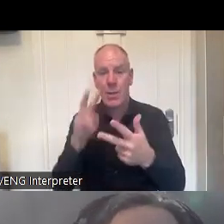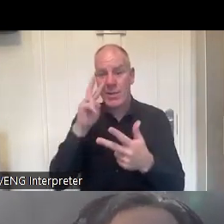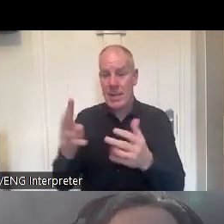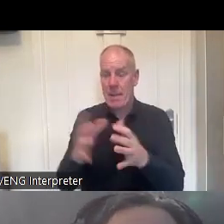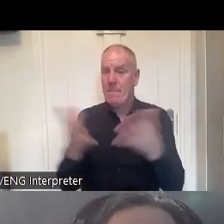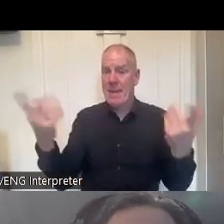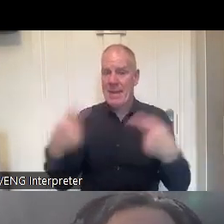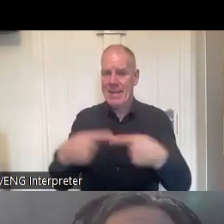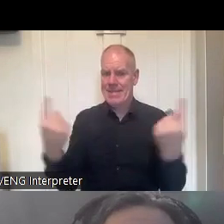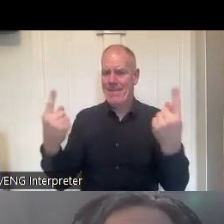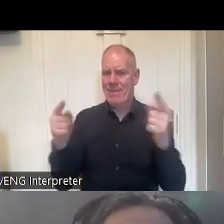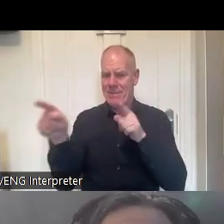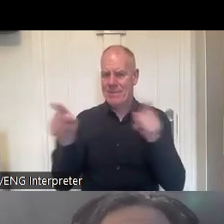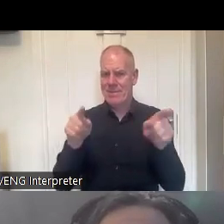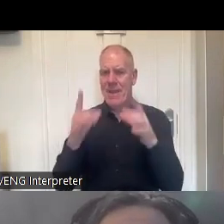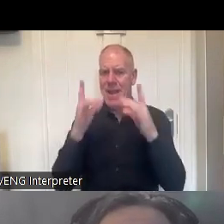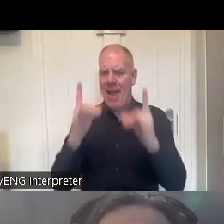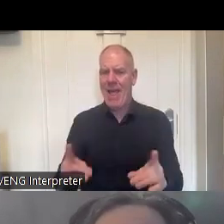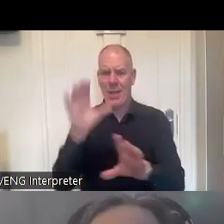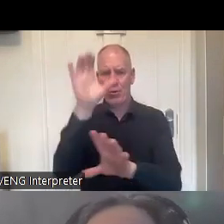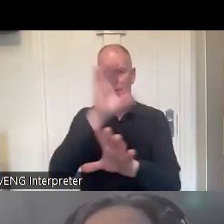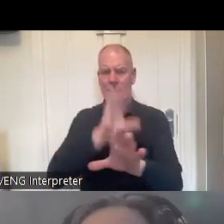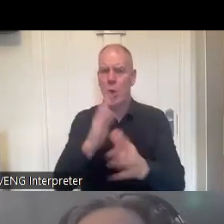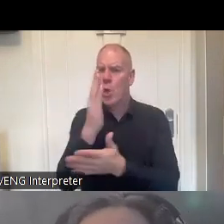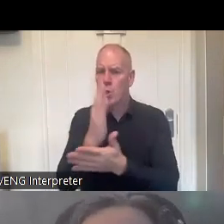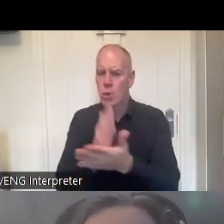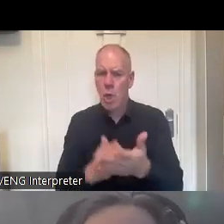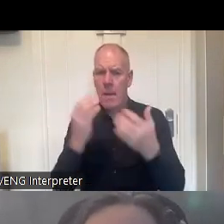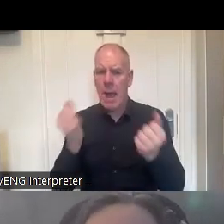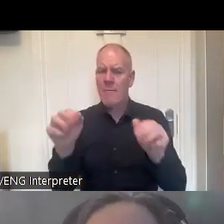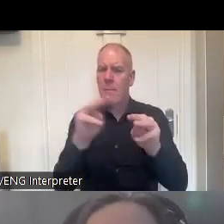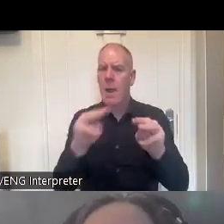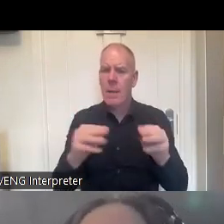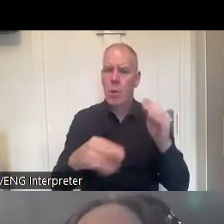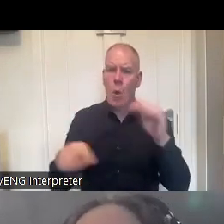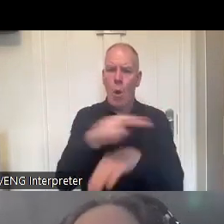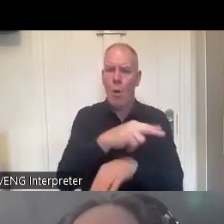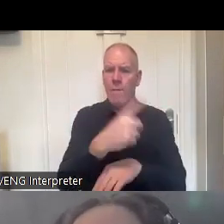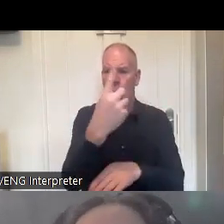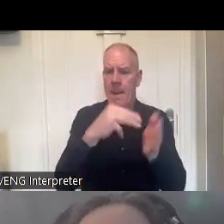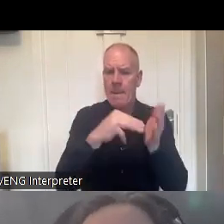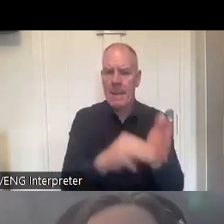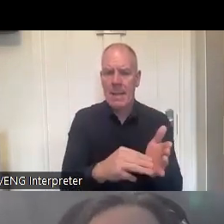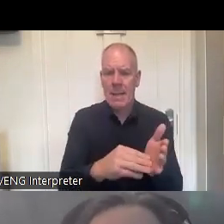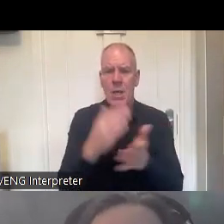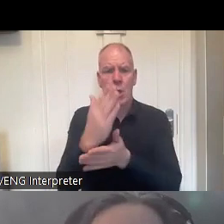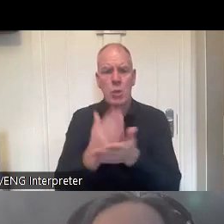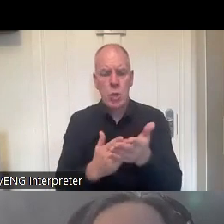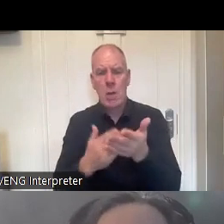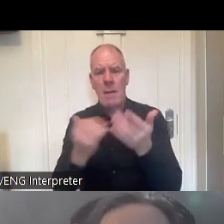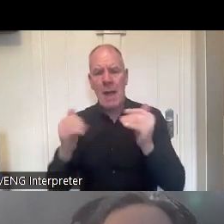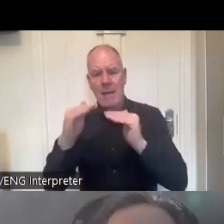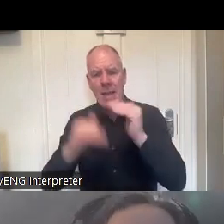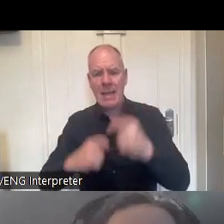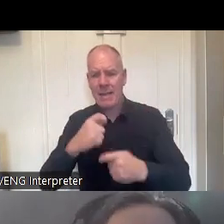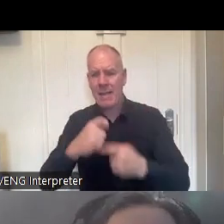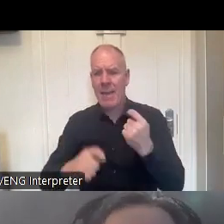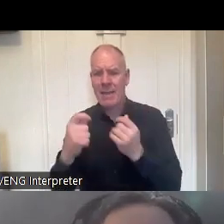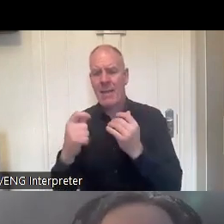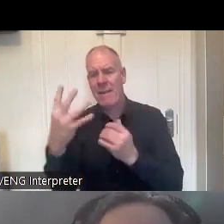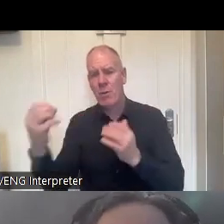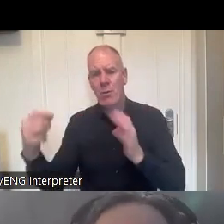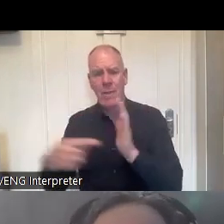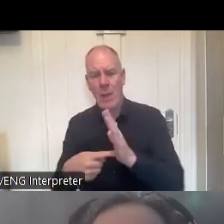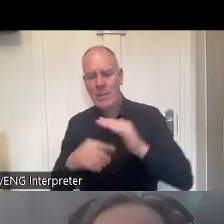huge discrepancy between the health regions. Some have populations more than 1 million, some actually less than 500,000. So there